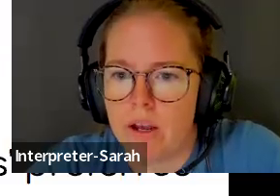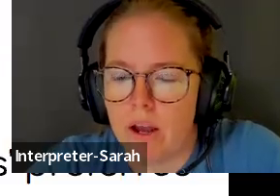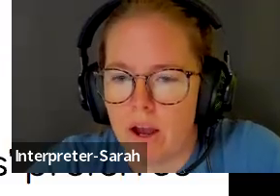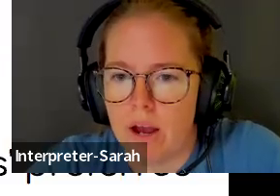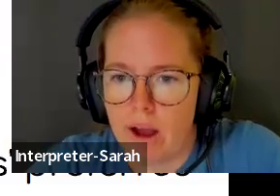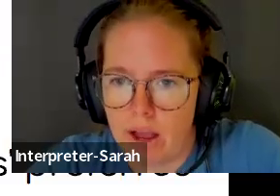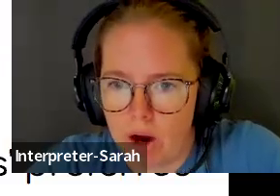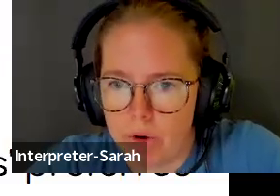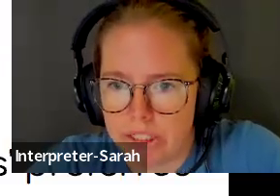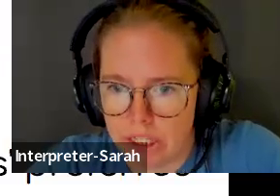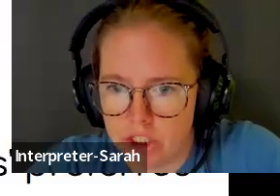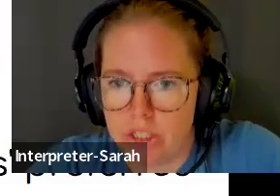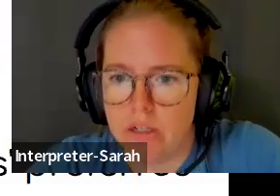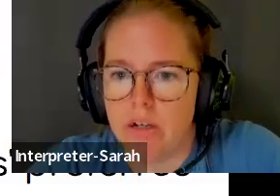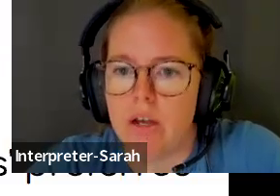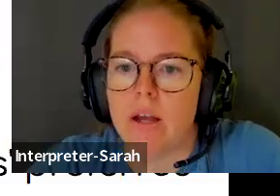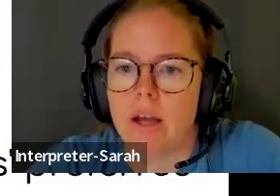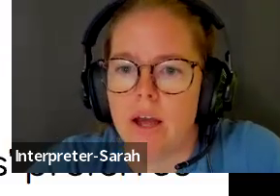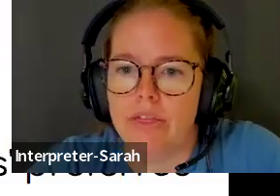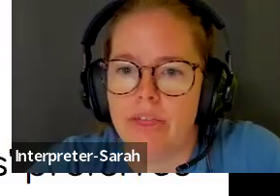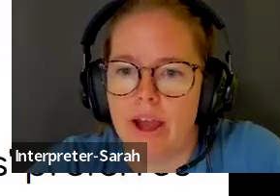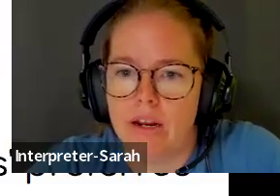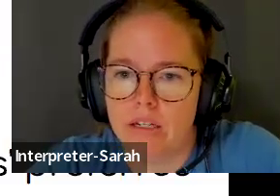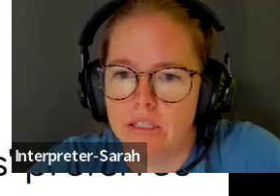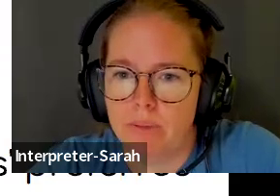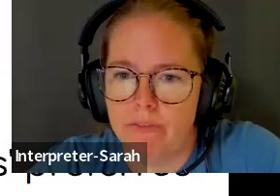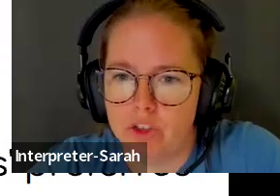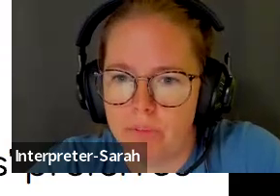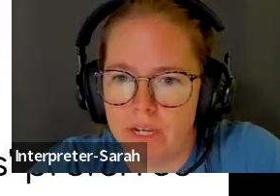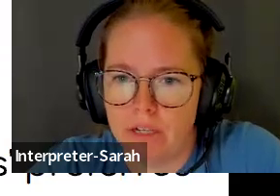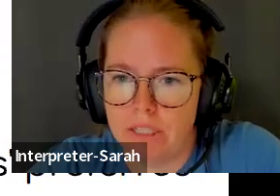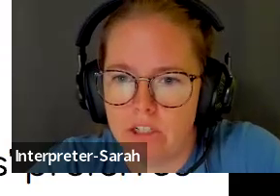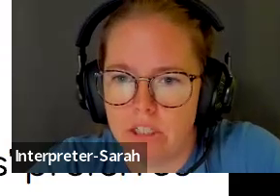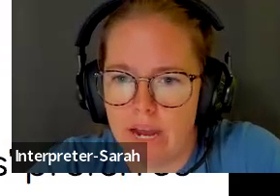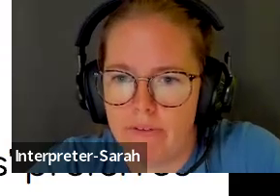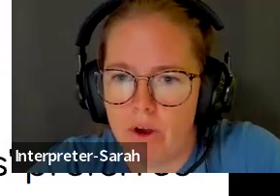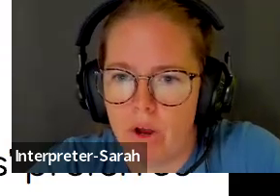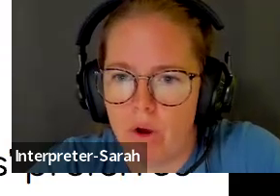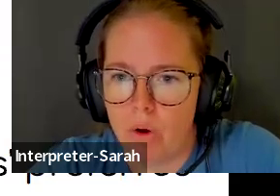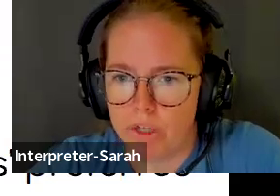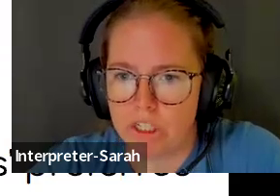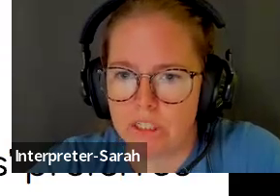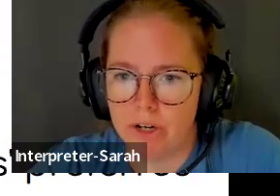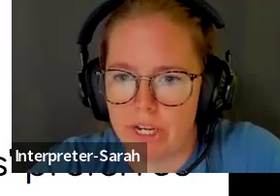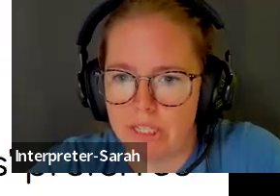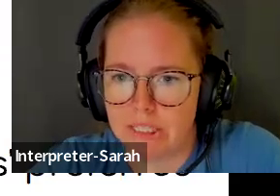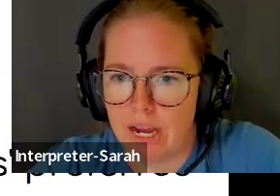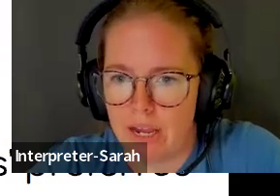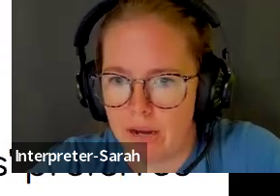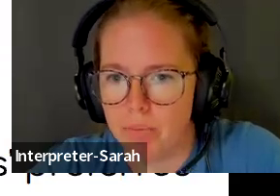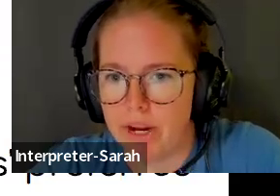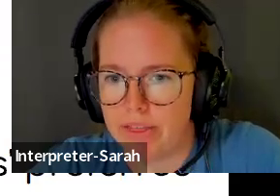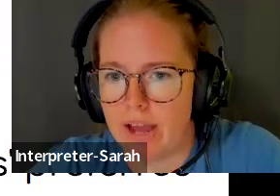within our organization. That is beneficial because they just have a rich